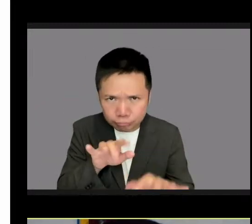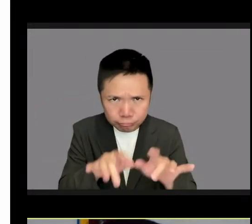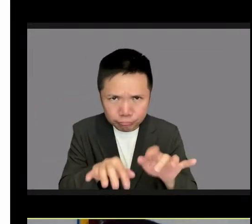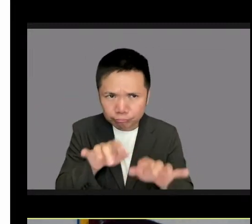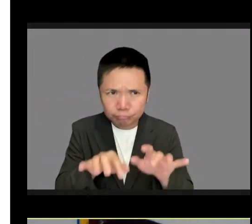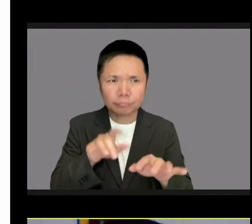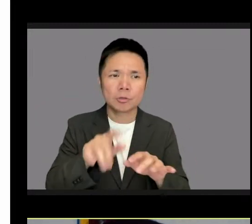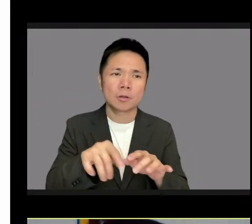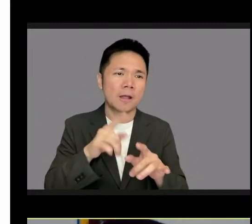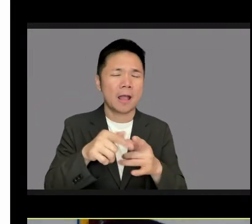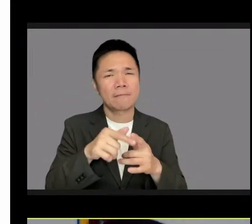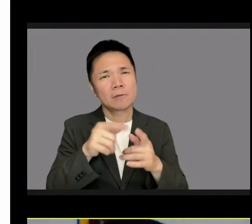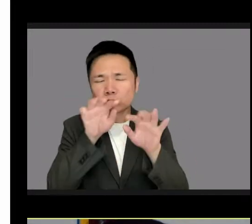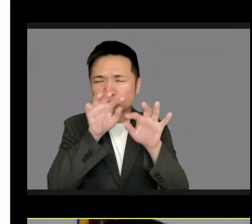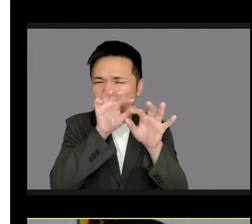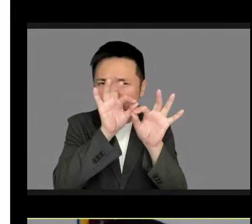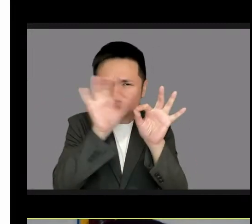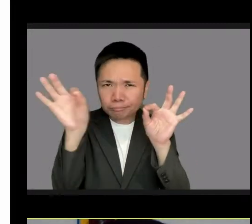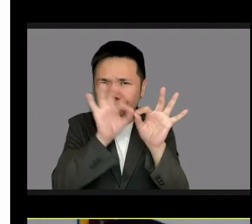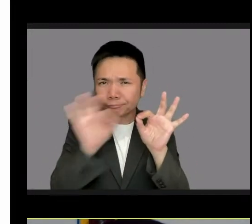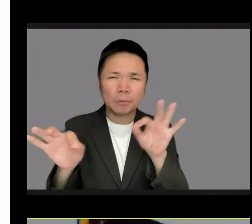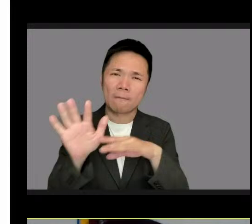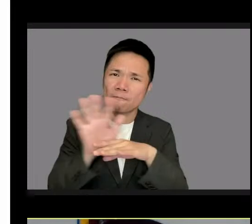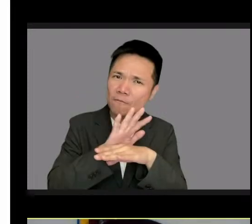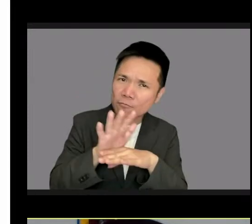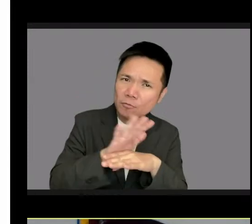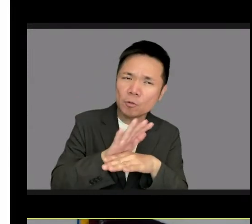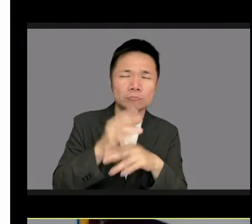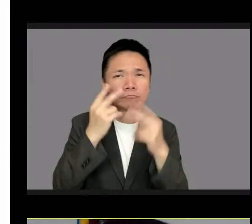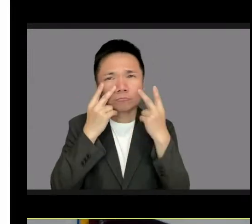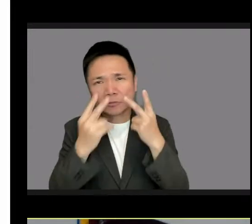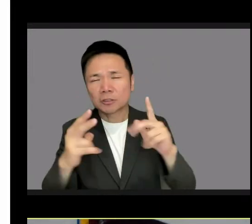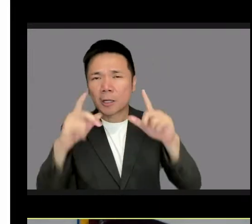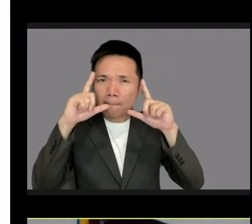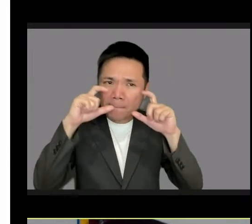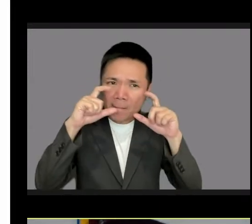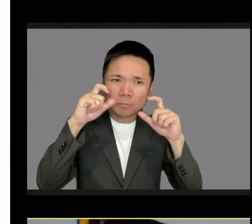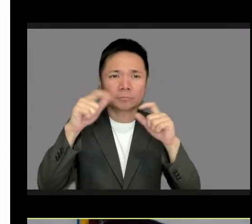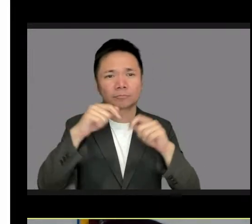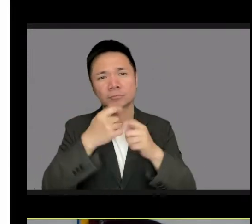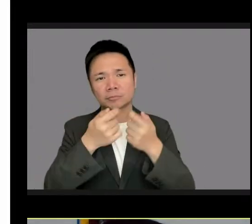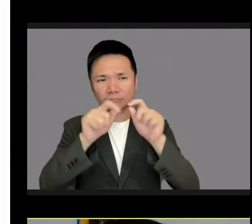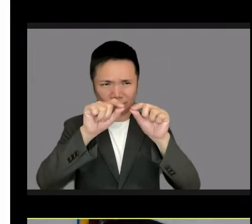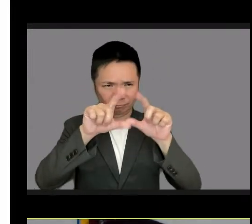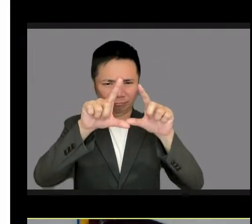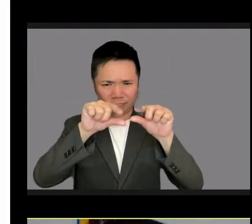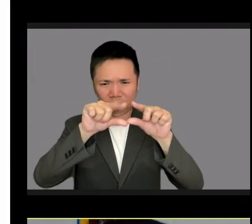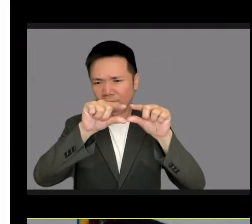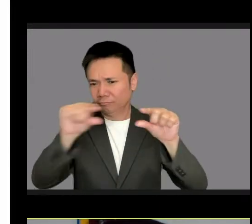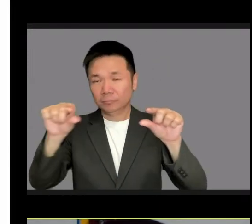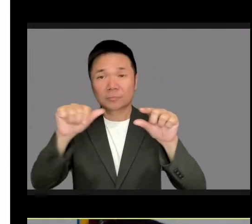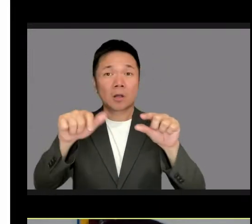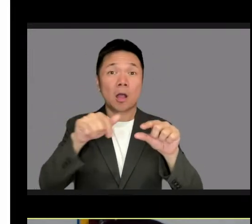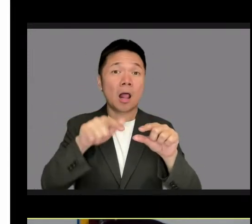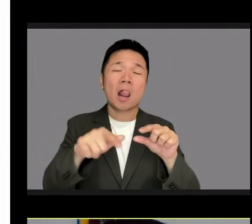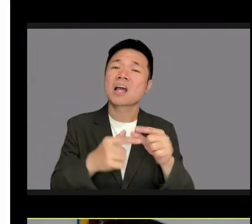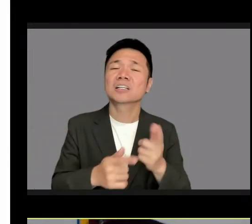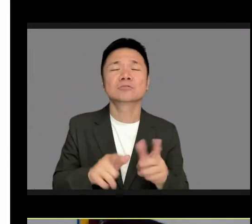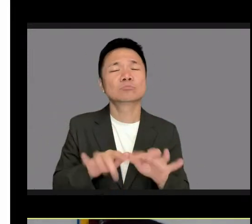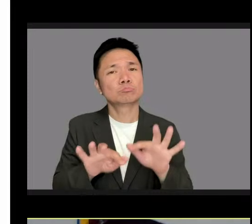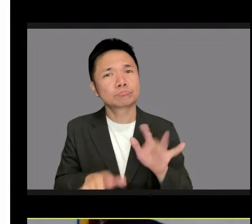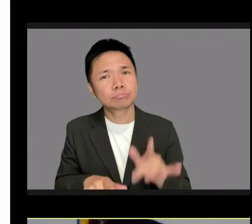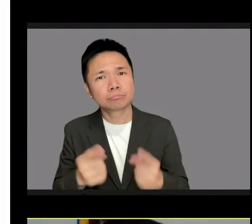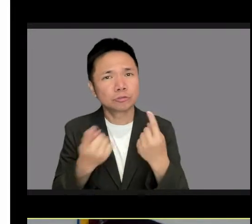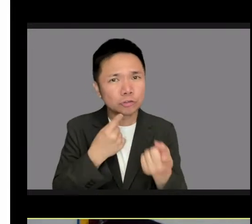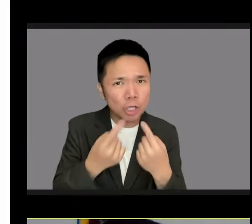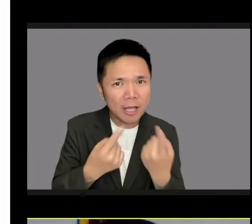text, videos, audios, images, and there are forms to be filled up, or you have a chat box or a